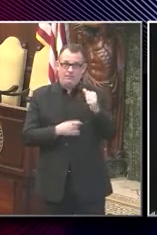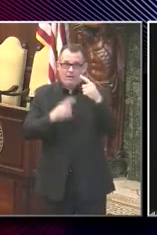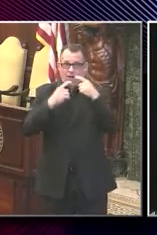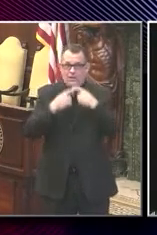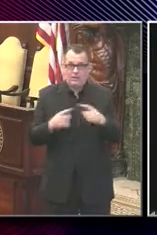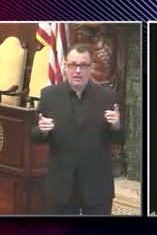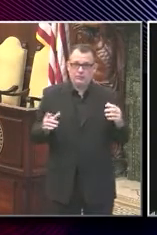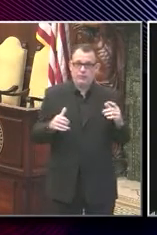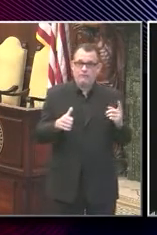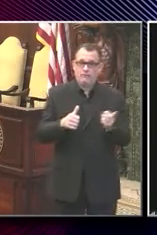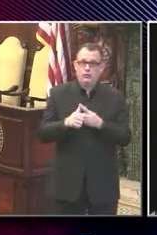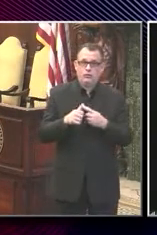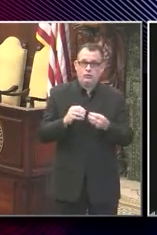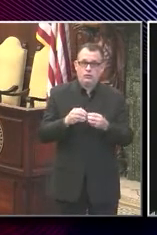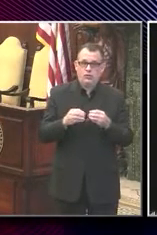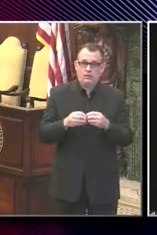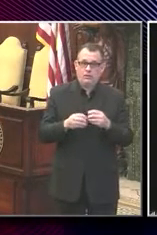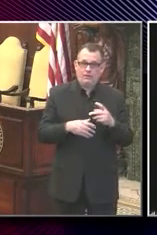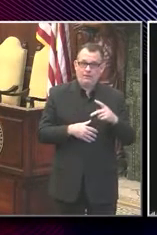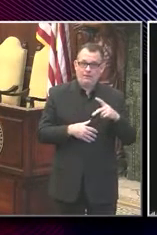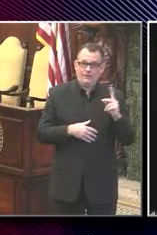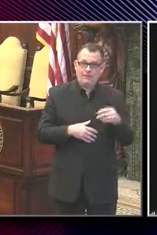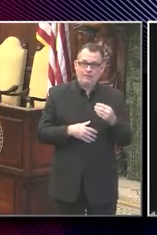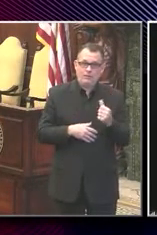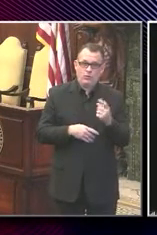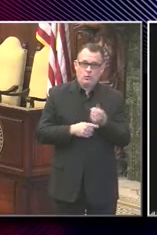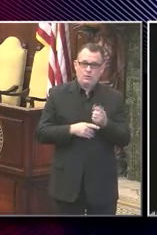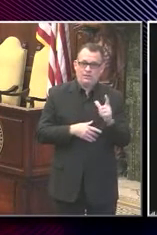cases, and Philly was just a couple days after that.